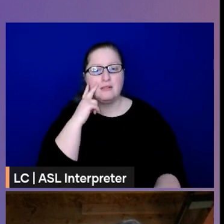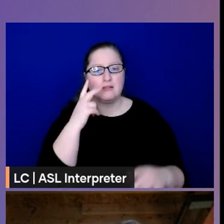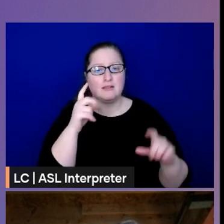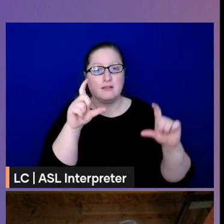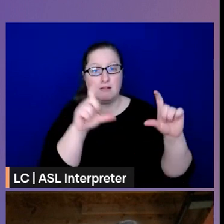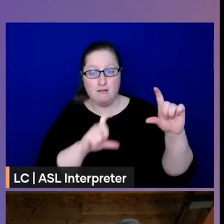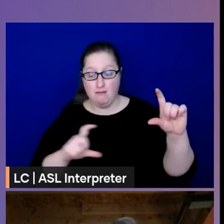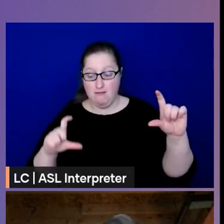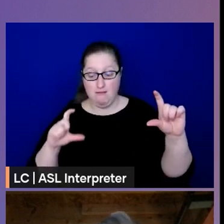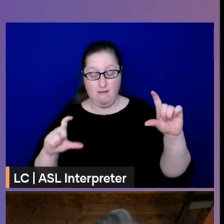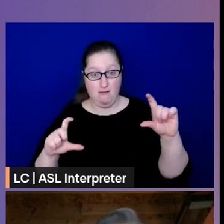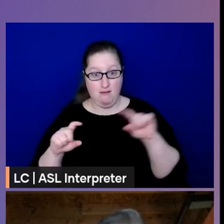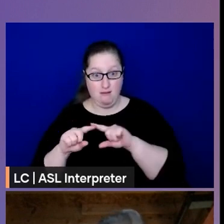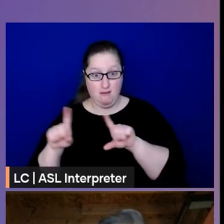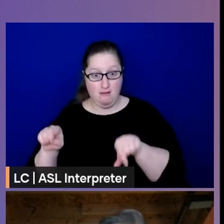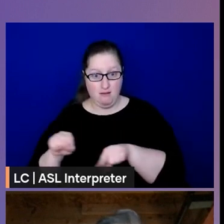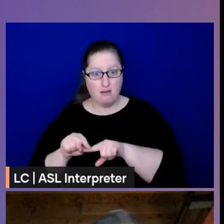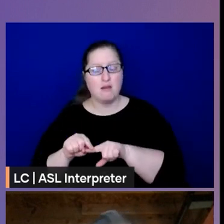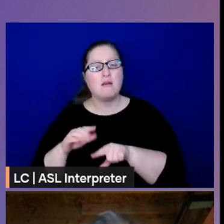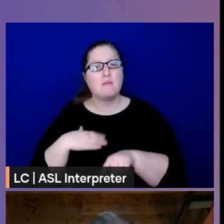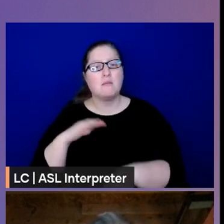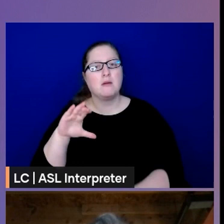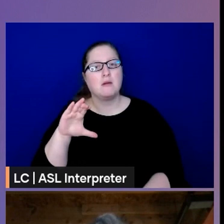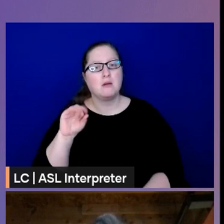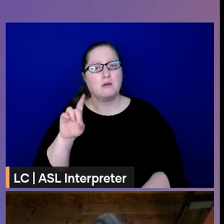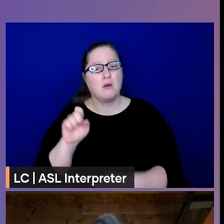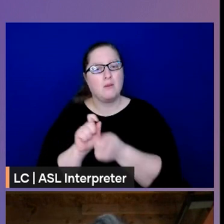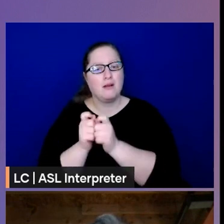my code editor. I'm using VS Code.